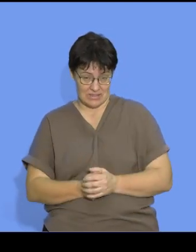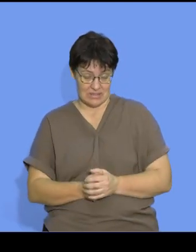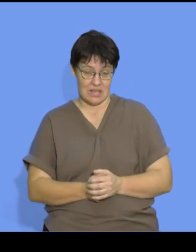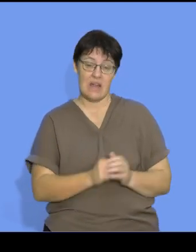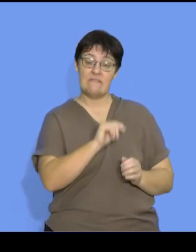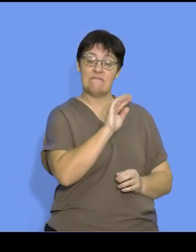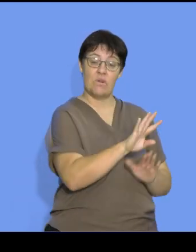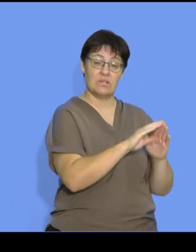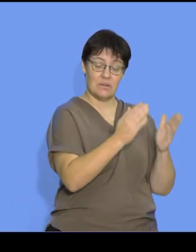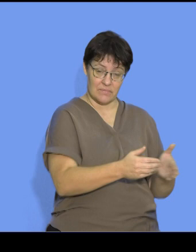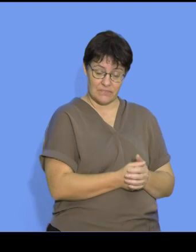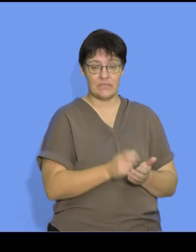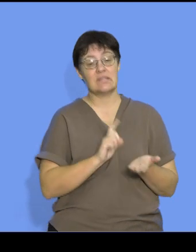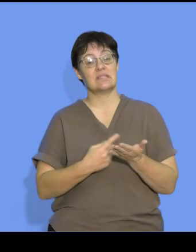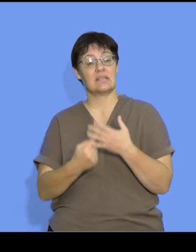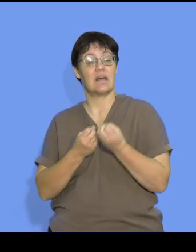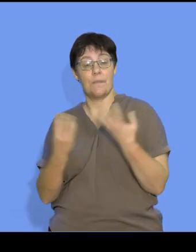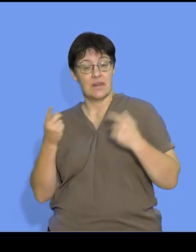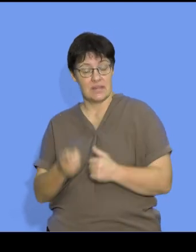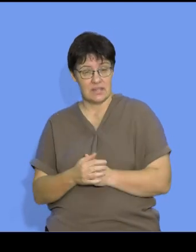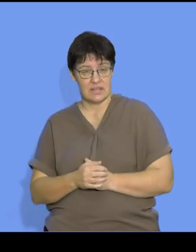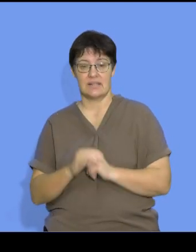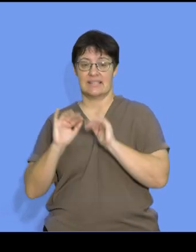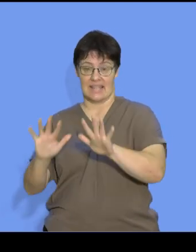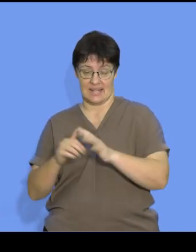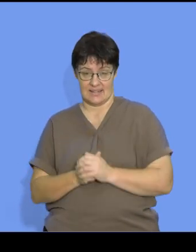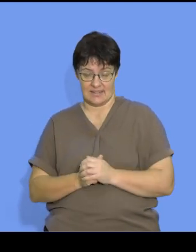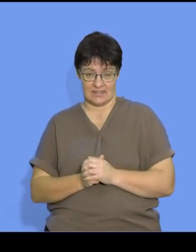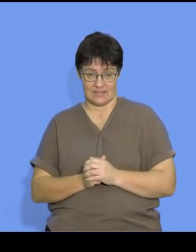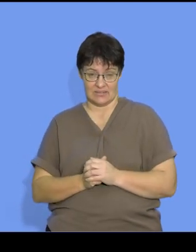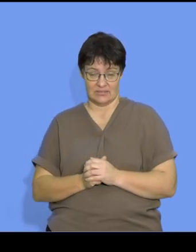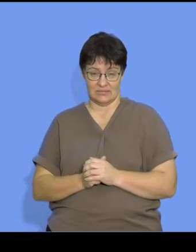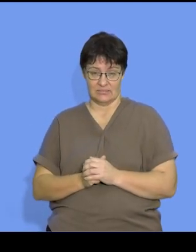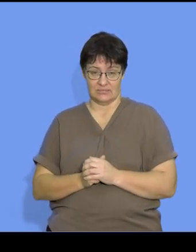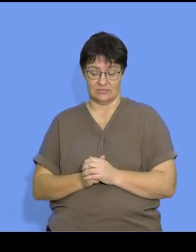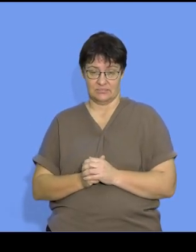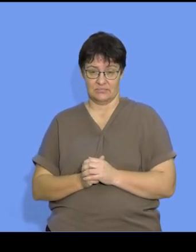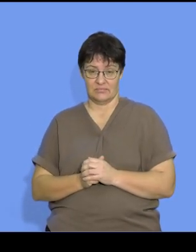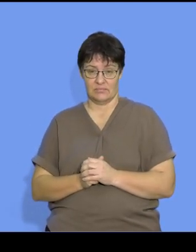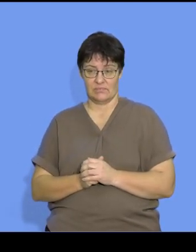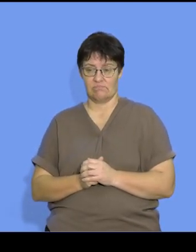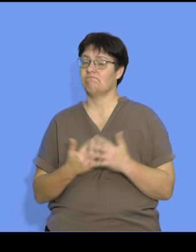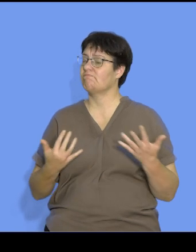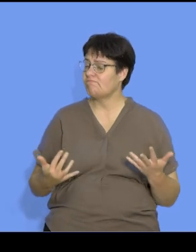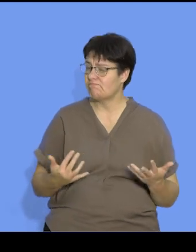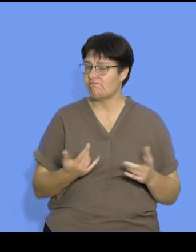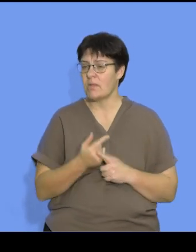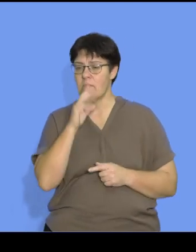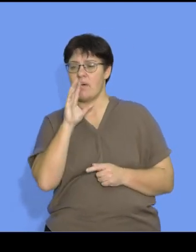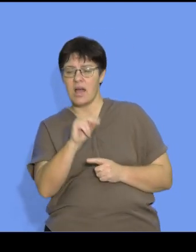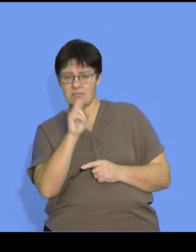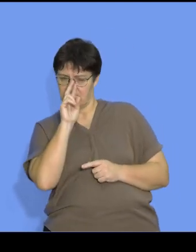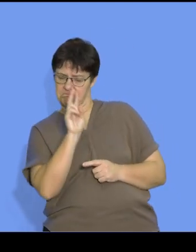we discussed that we have 10. So I'm going to ask everyone to see if they can see